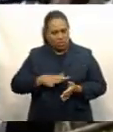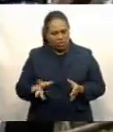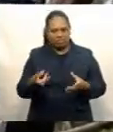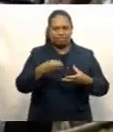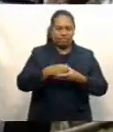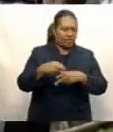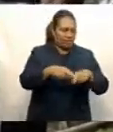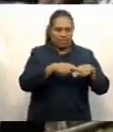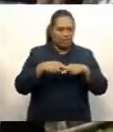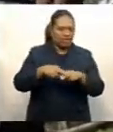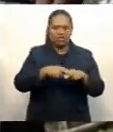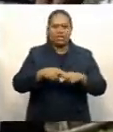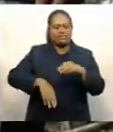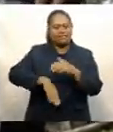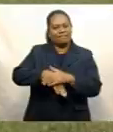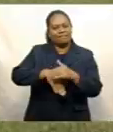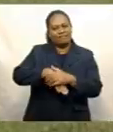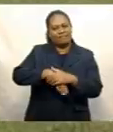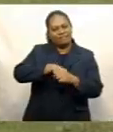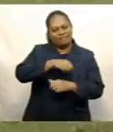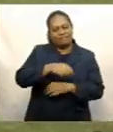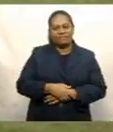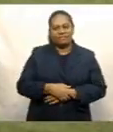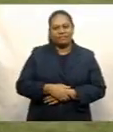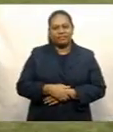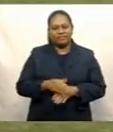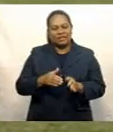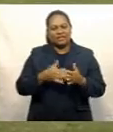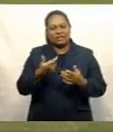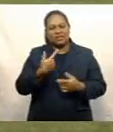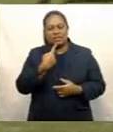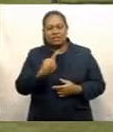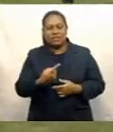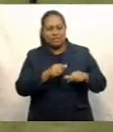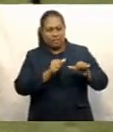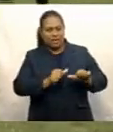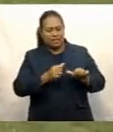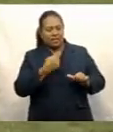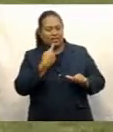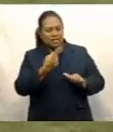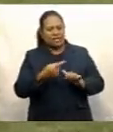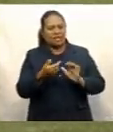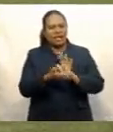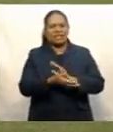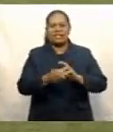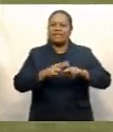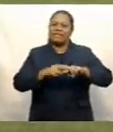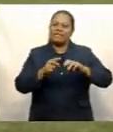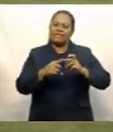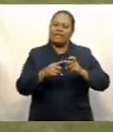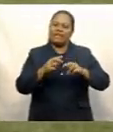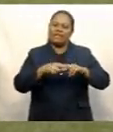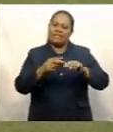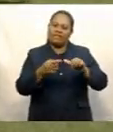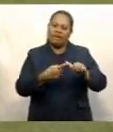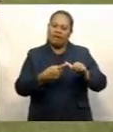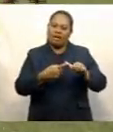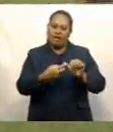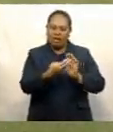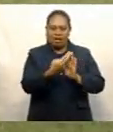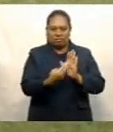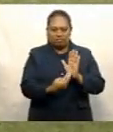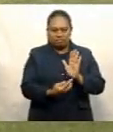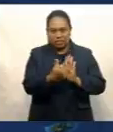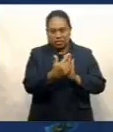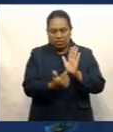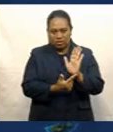in Fiji FA sanctioned competitions, and according to Rajesh Patel, it's under FIFA regulations as well. We have to make sure that the